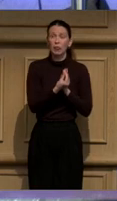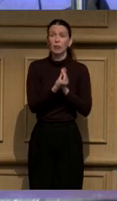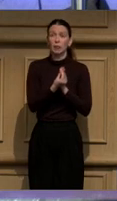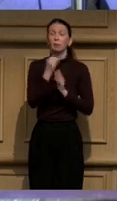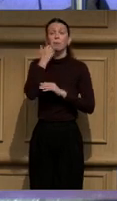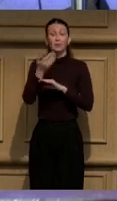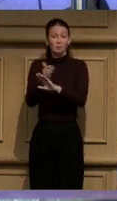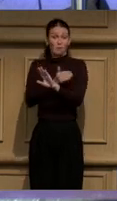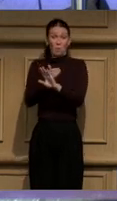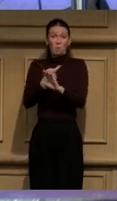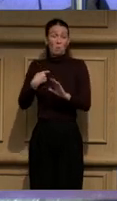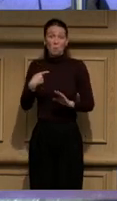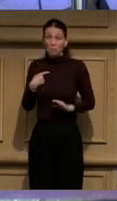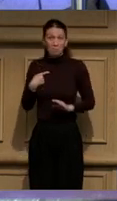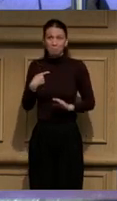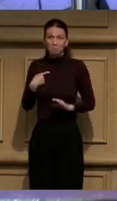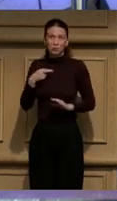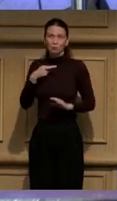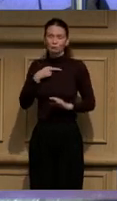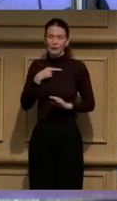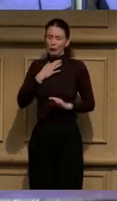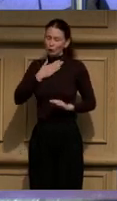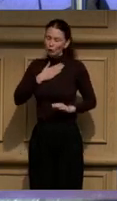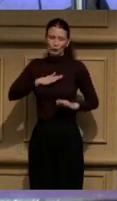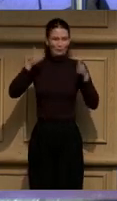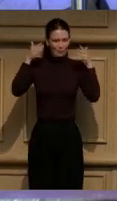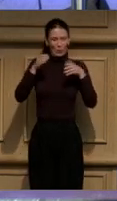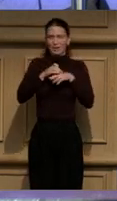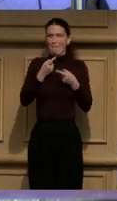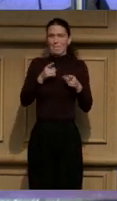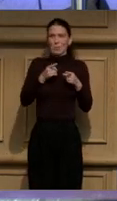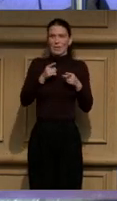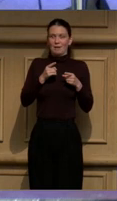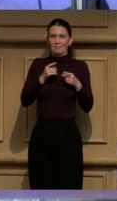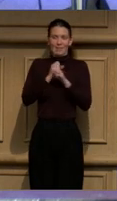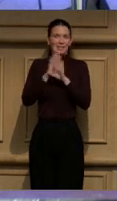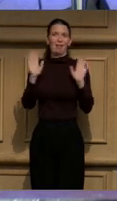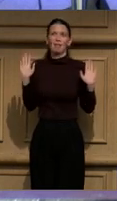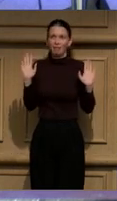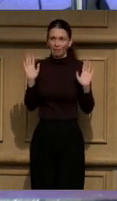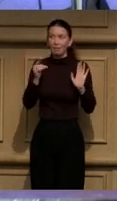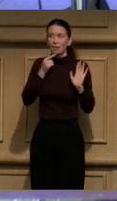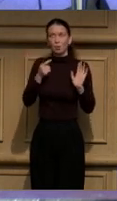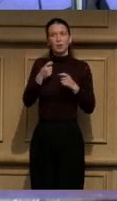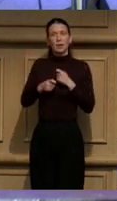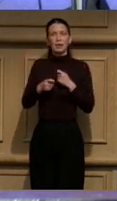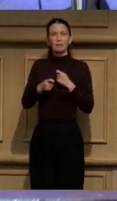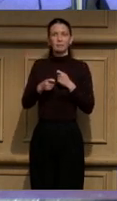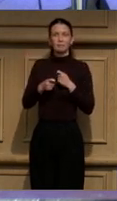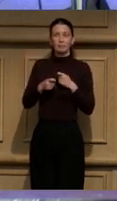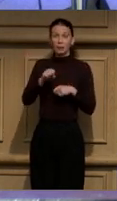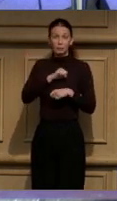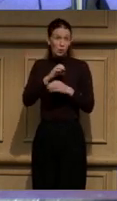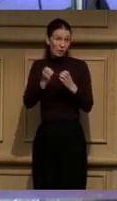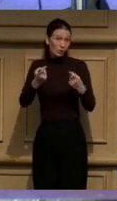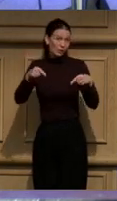prior to that I was pretty much kind of exclusively a music person. Mm-hmm. And then coming home, I think, you know, I'm sure everyone in the room